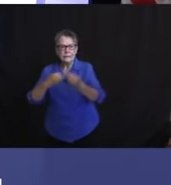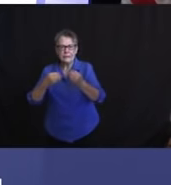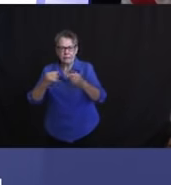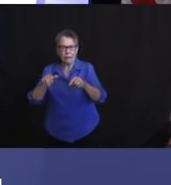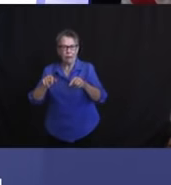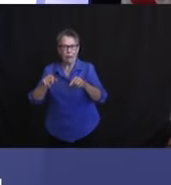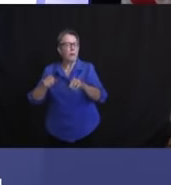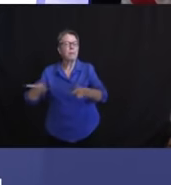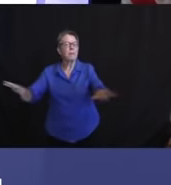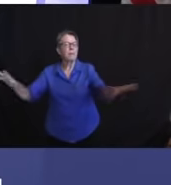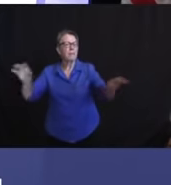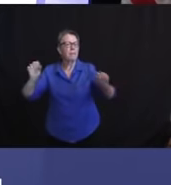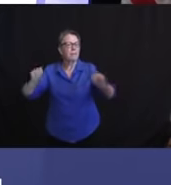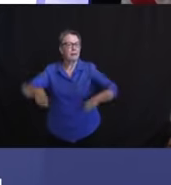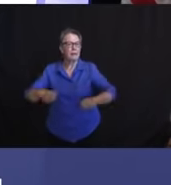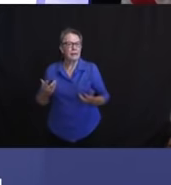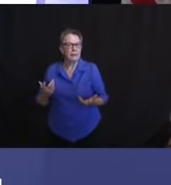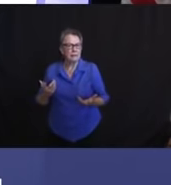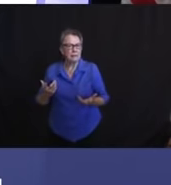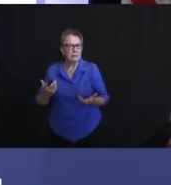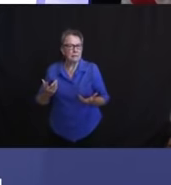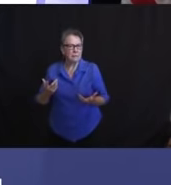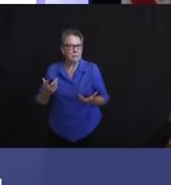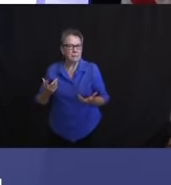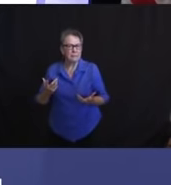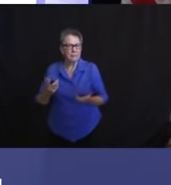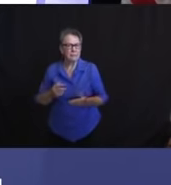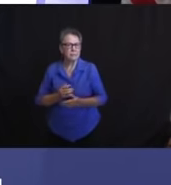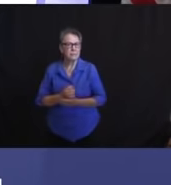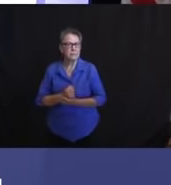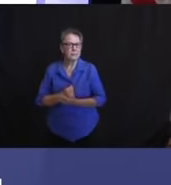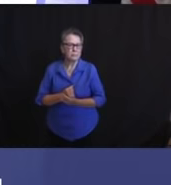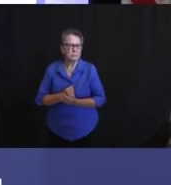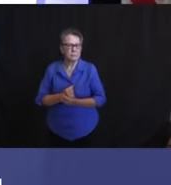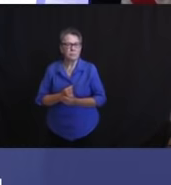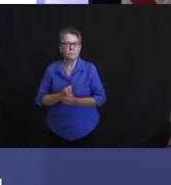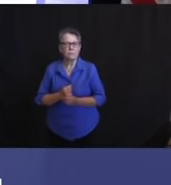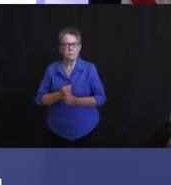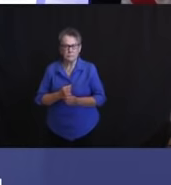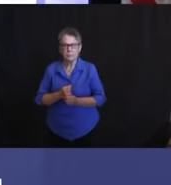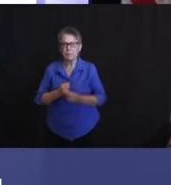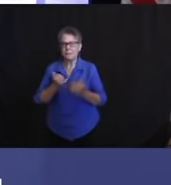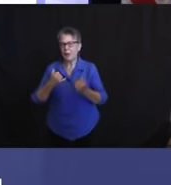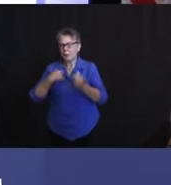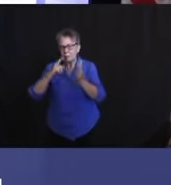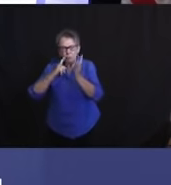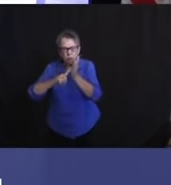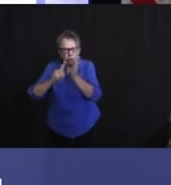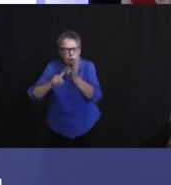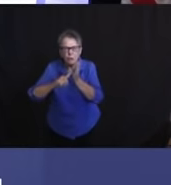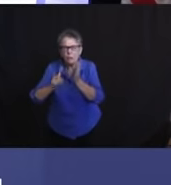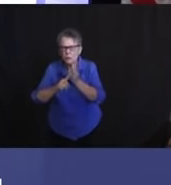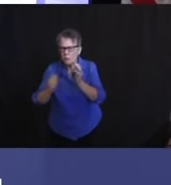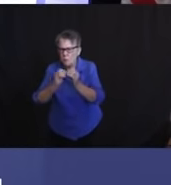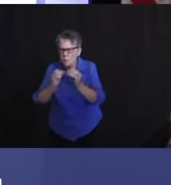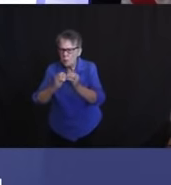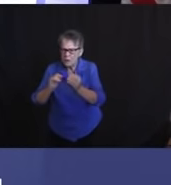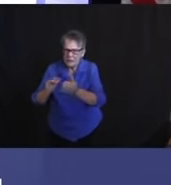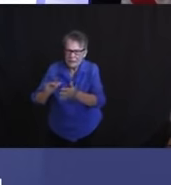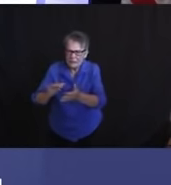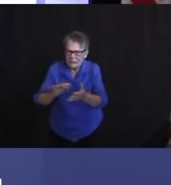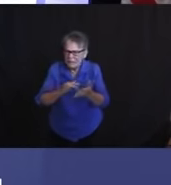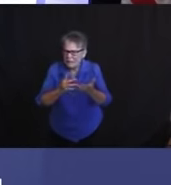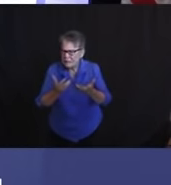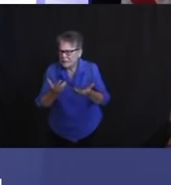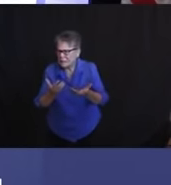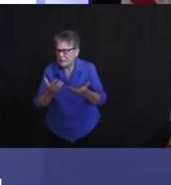100 cases. Increasing studies show that COVID-19 virus thrives in enclosed spaces where people